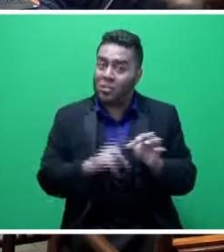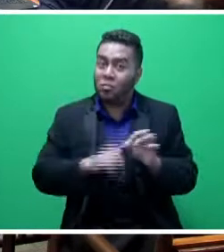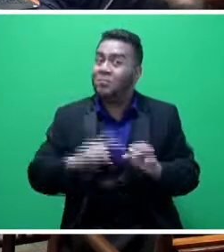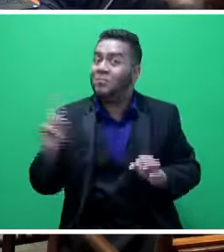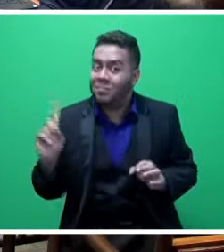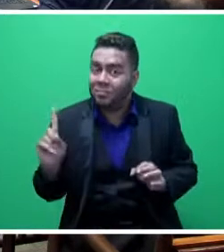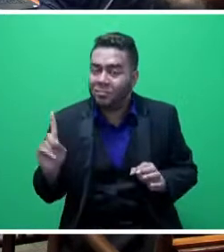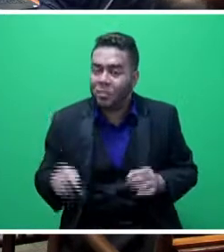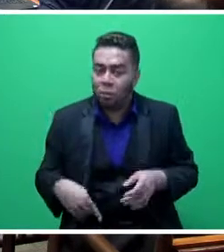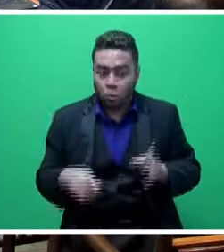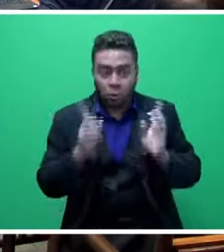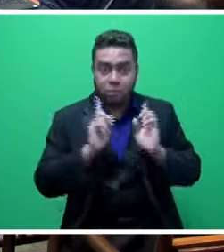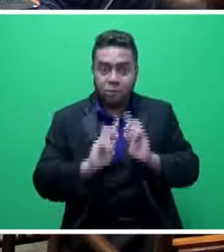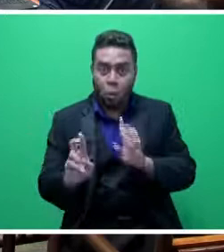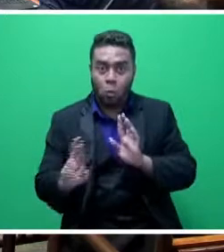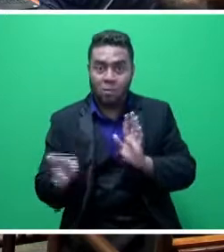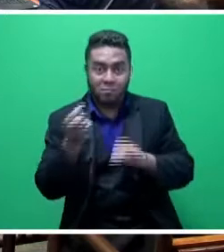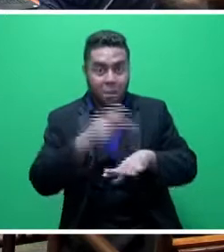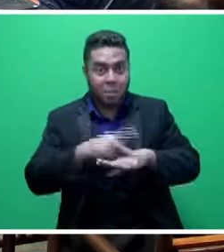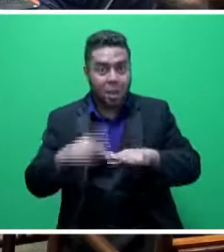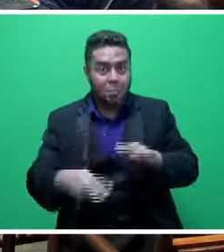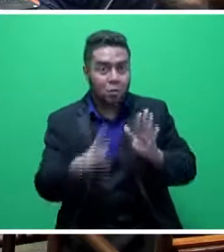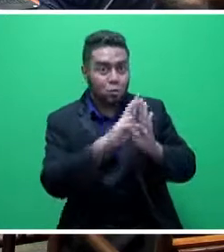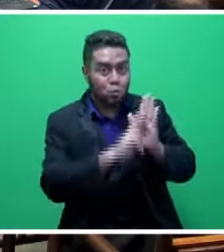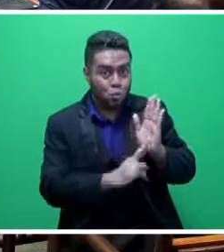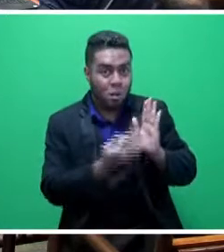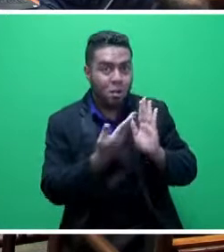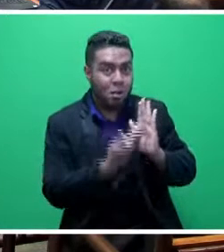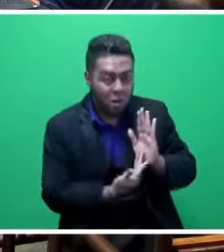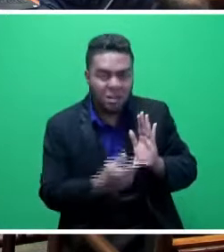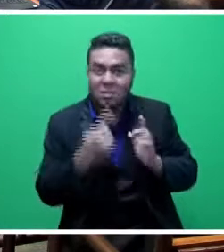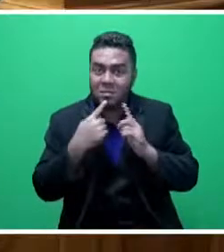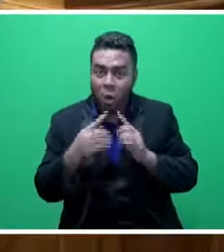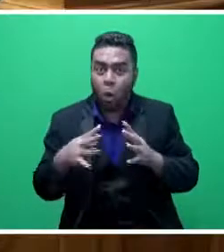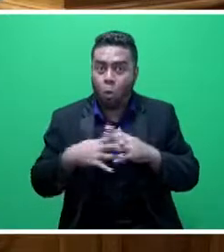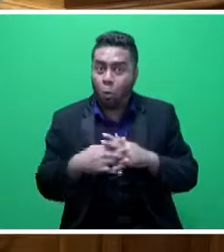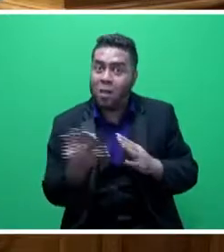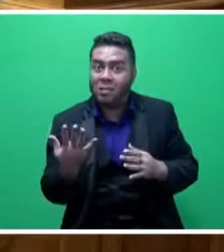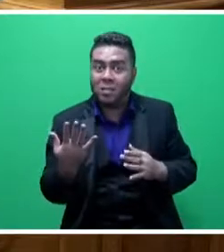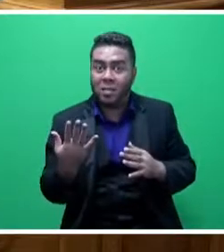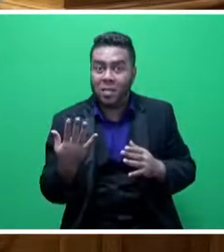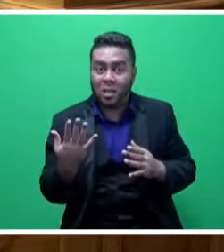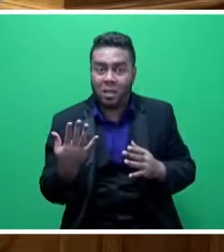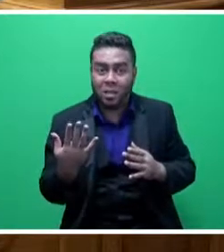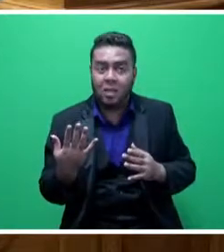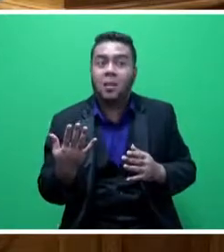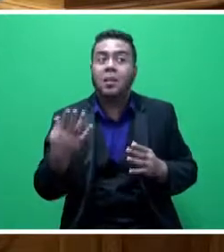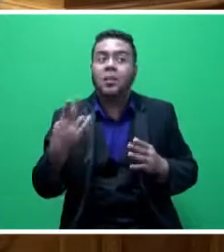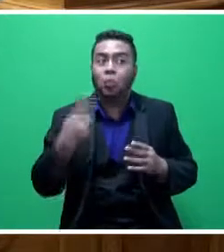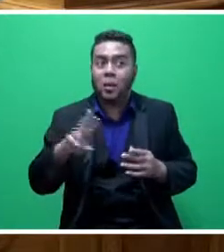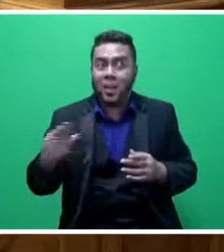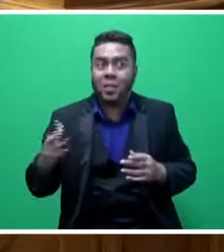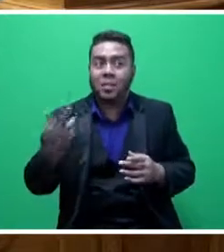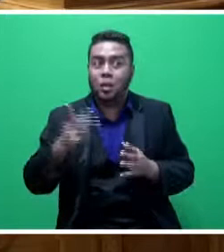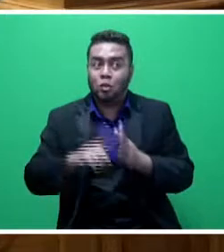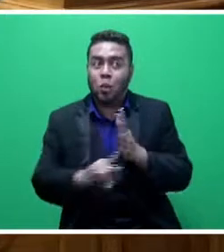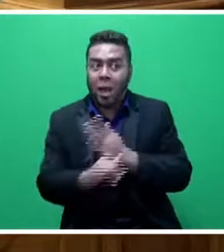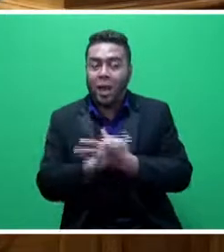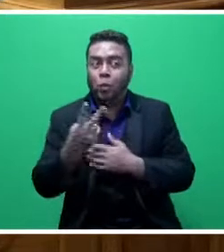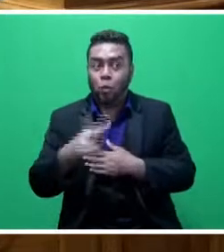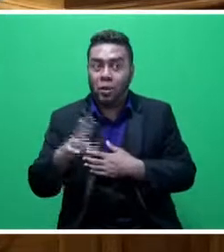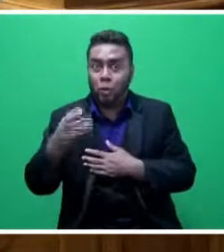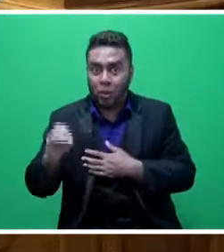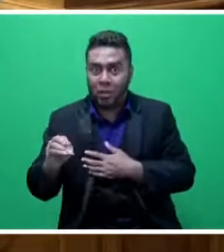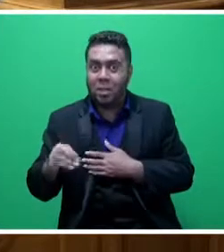is pursuant to the resolution of Parliament on Wednesday, 29 July 2020, that the